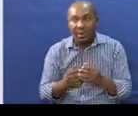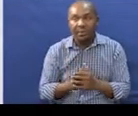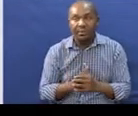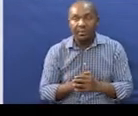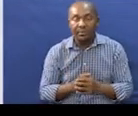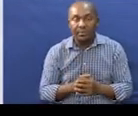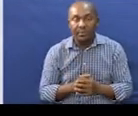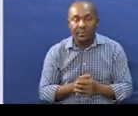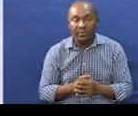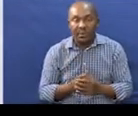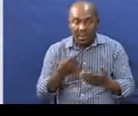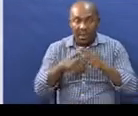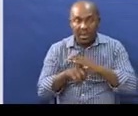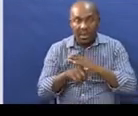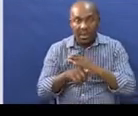contain